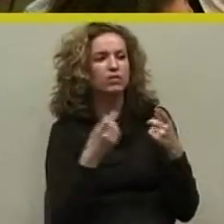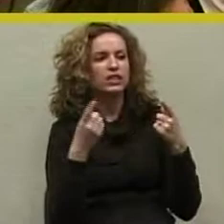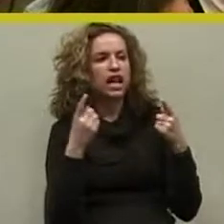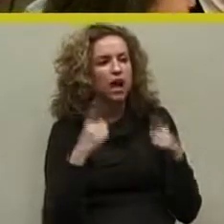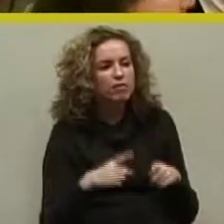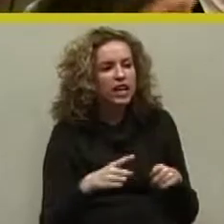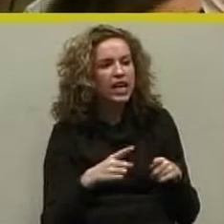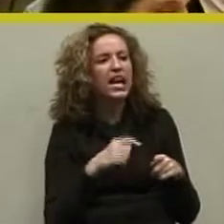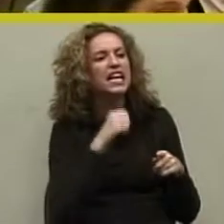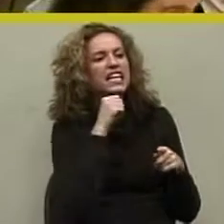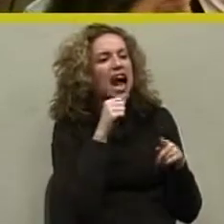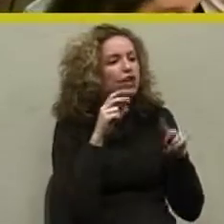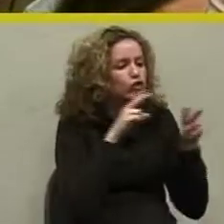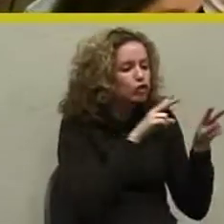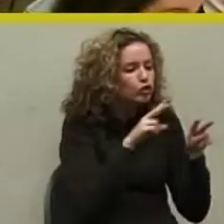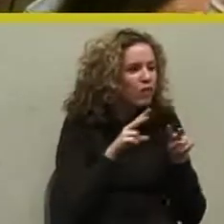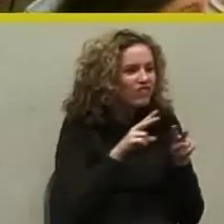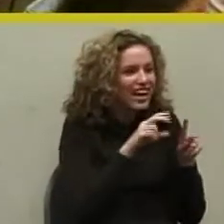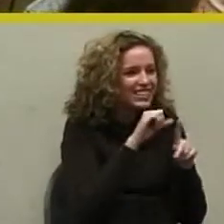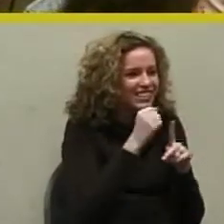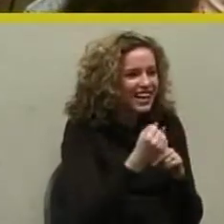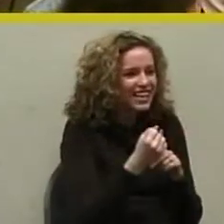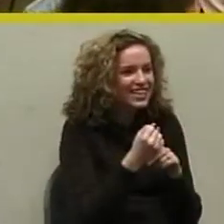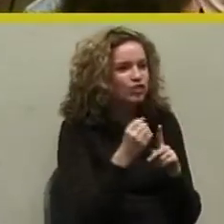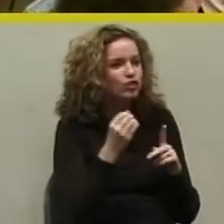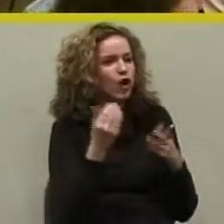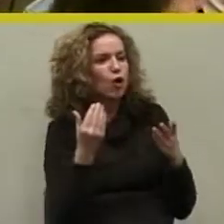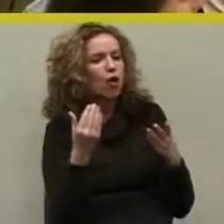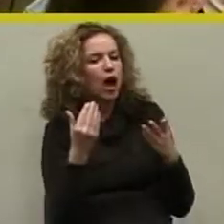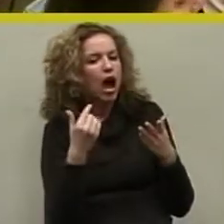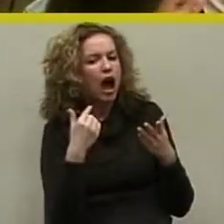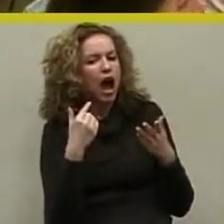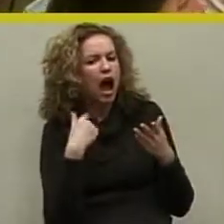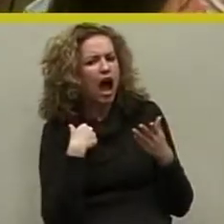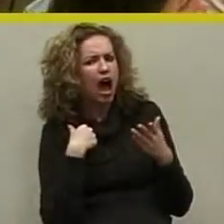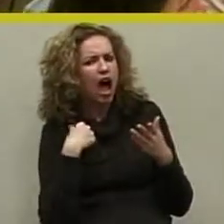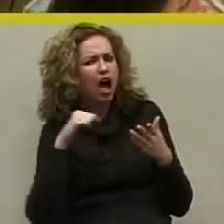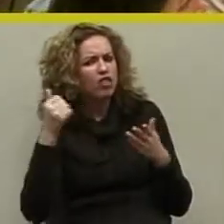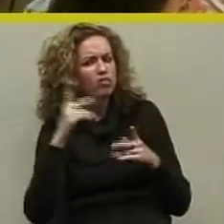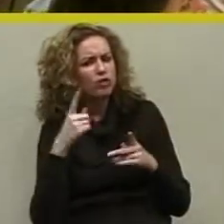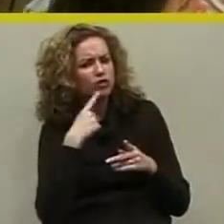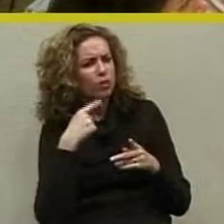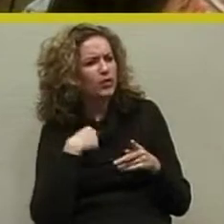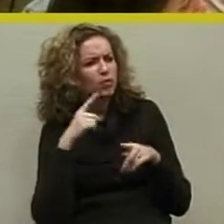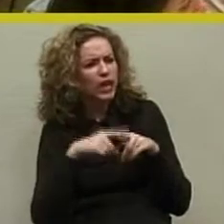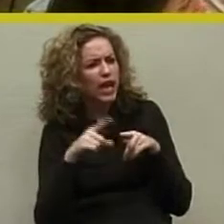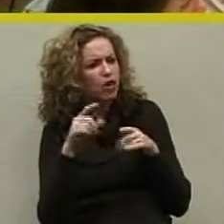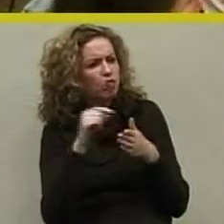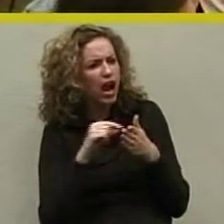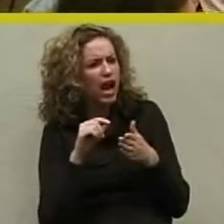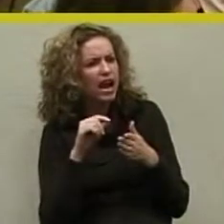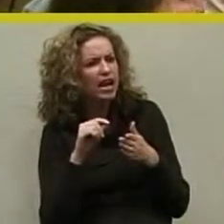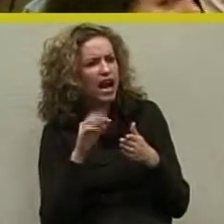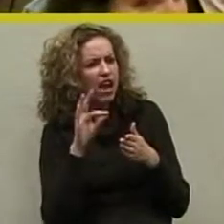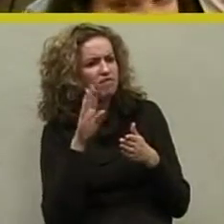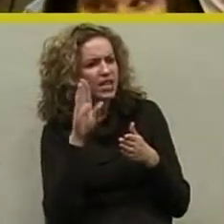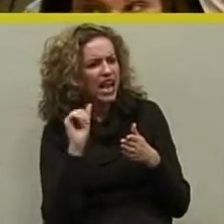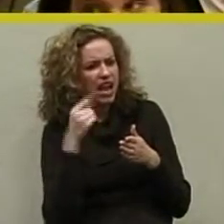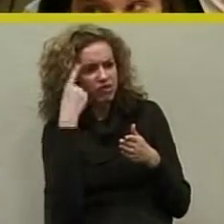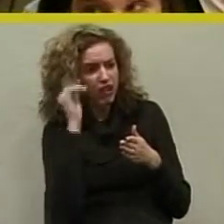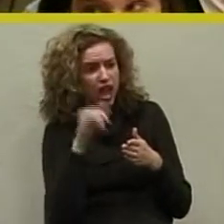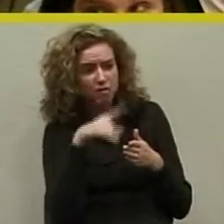an unsupervised setting. So then I've been told you can't write an FBA or BIP for that. By some people, I'm not saying I've learned that here, but